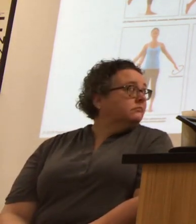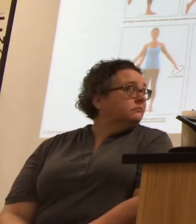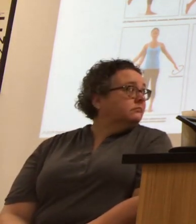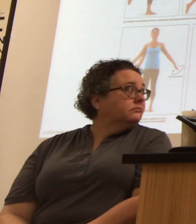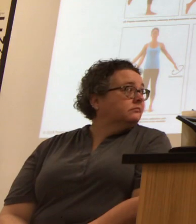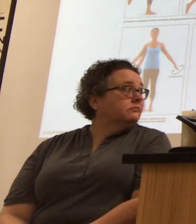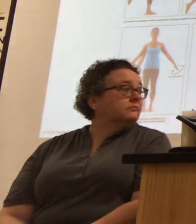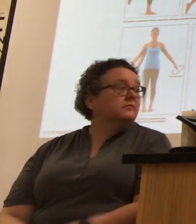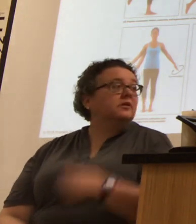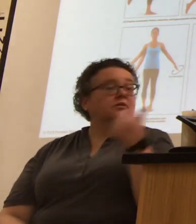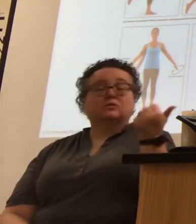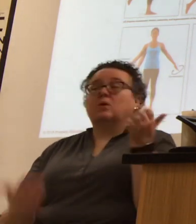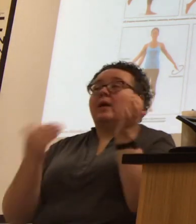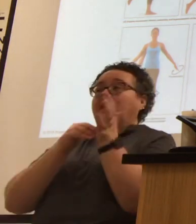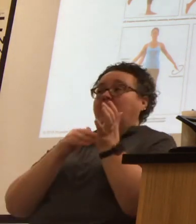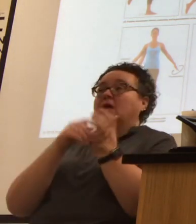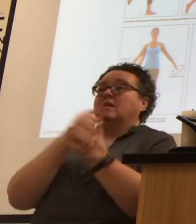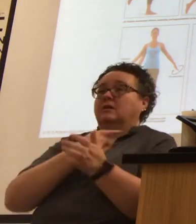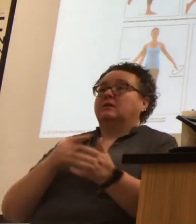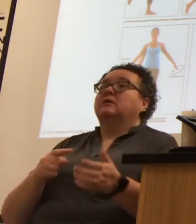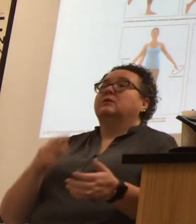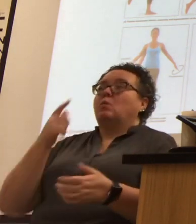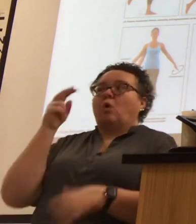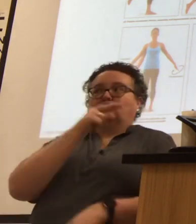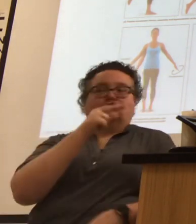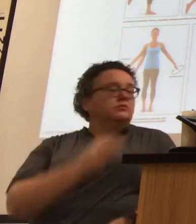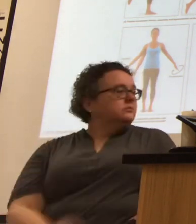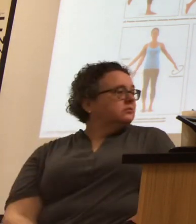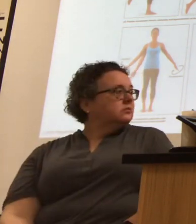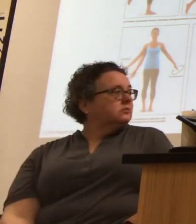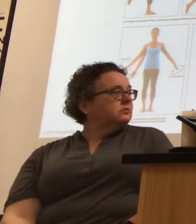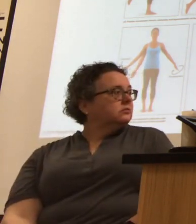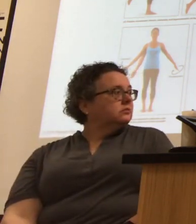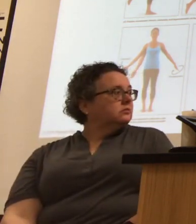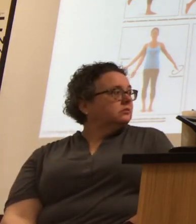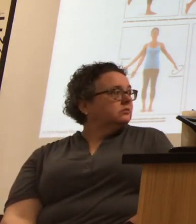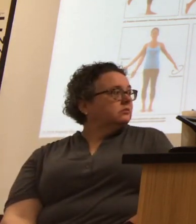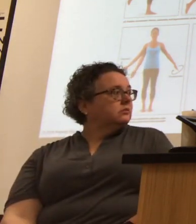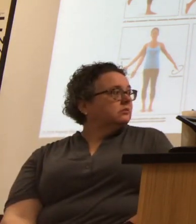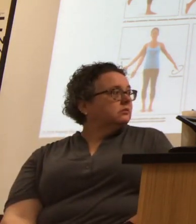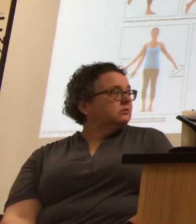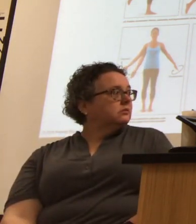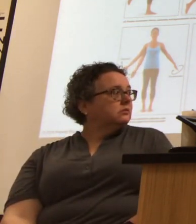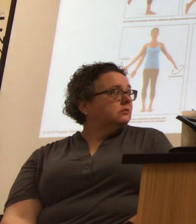going to start like this, anatomical position. Just watch. I'm going to do it.